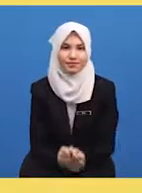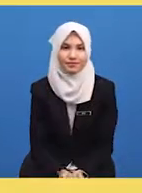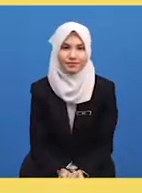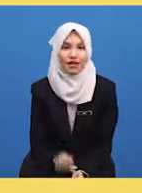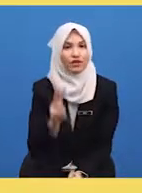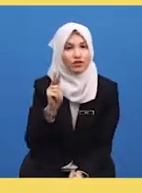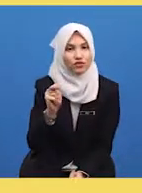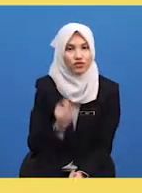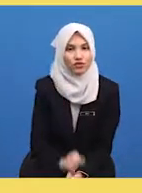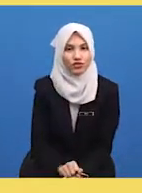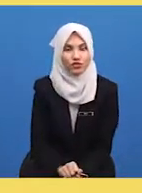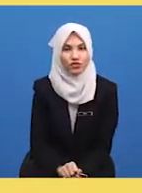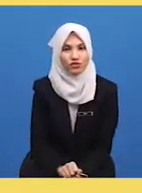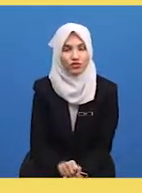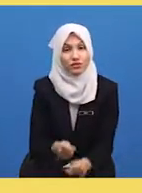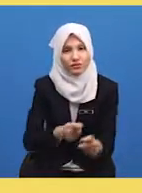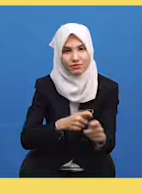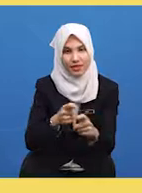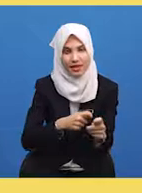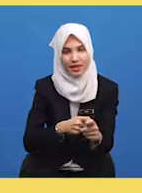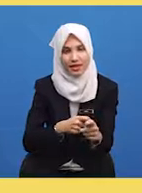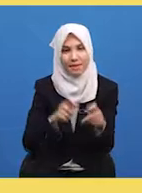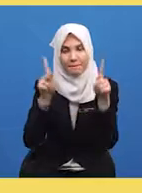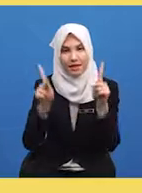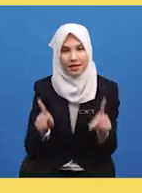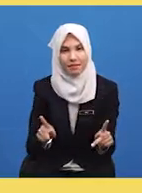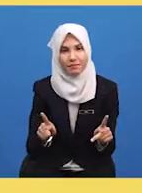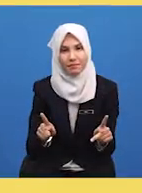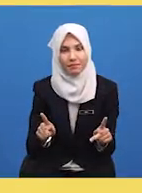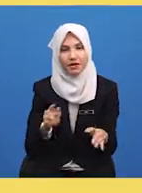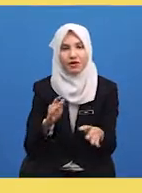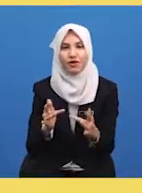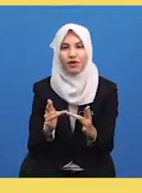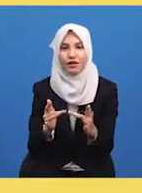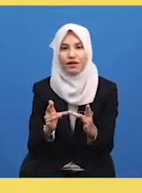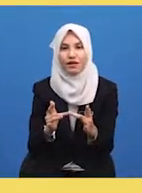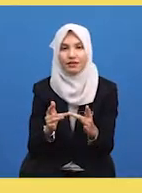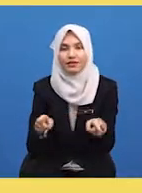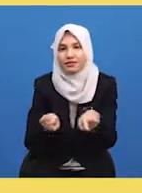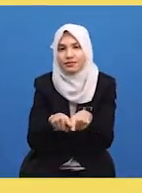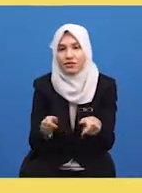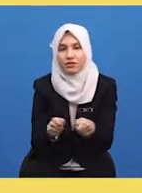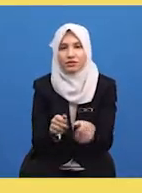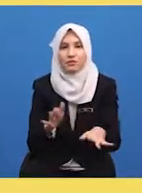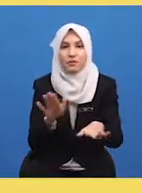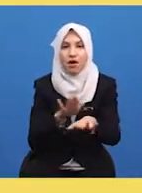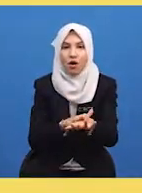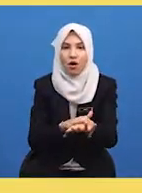You should treat people online in the same way as you treat people offline.